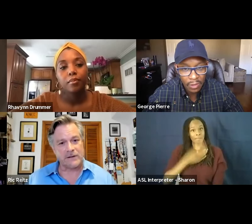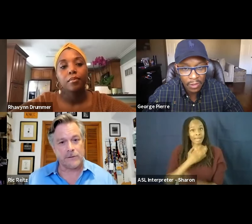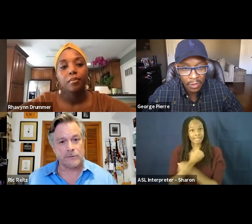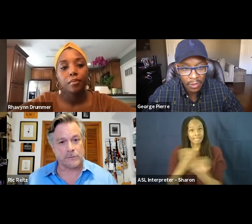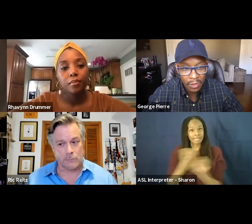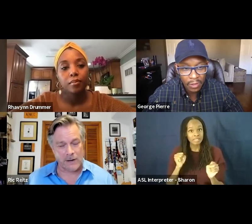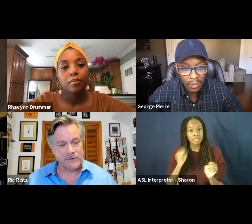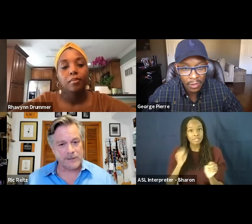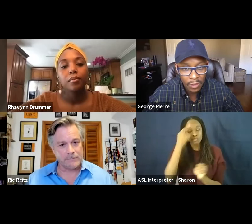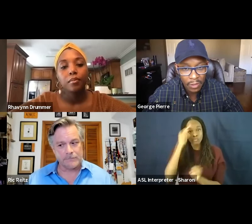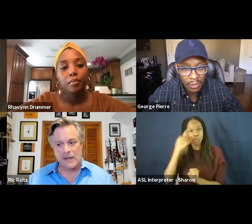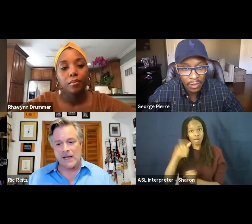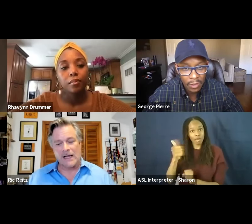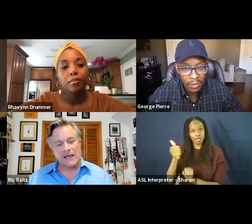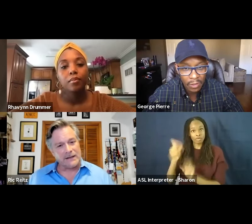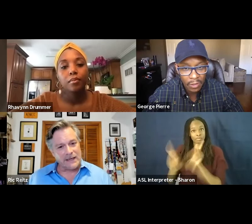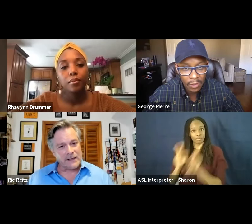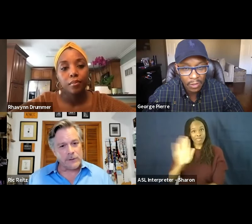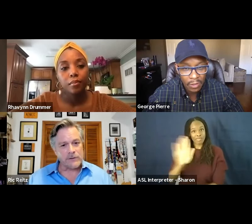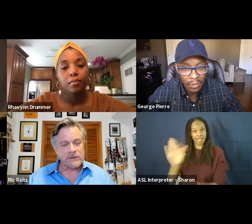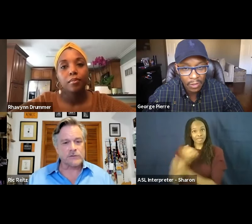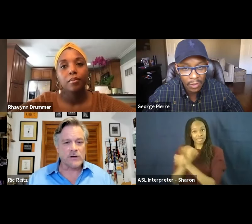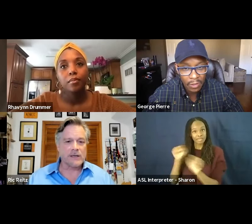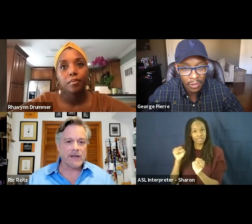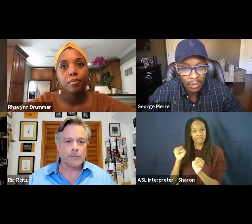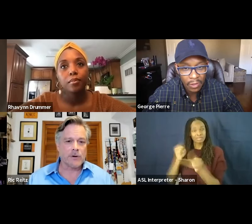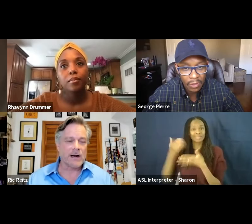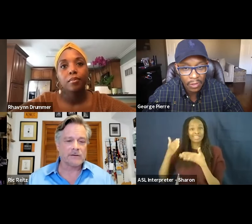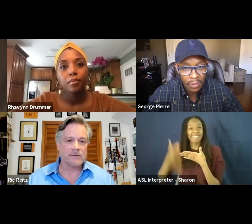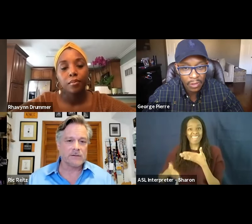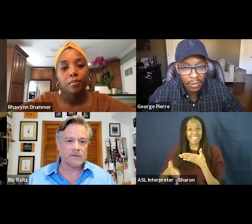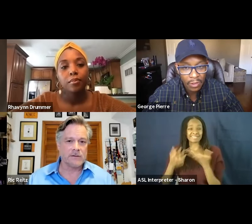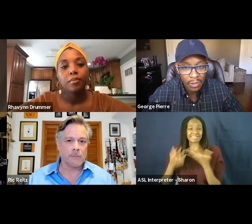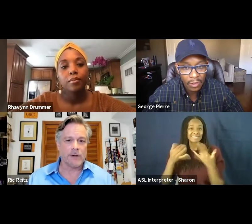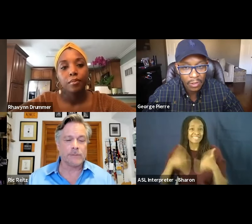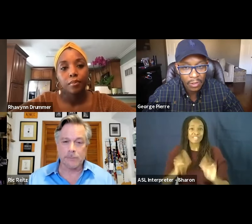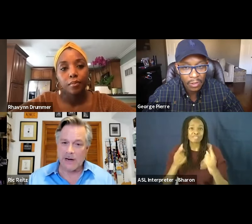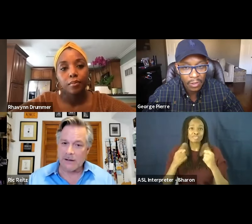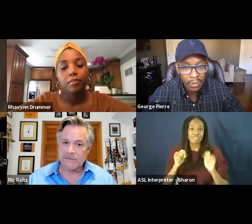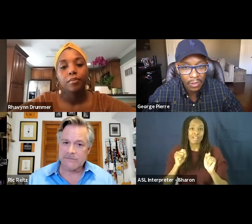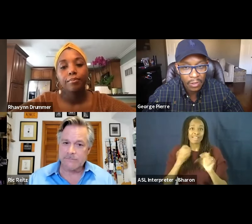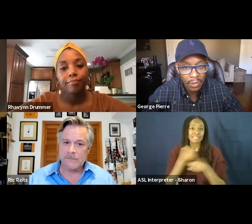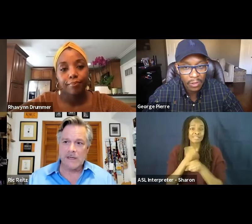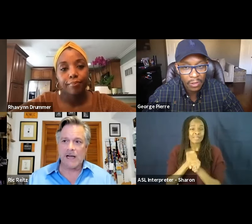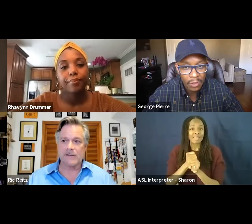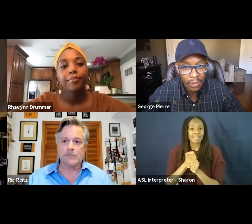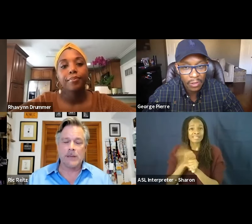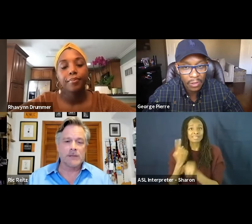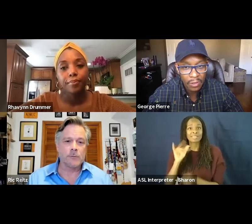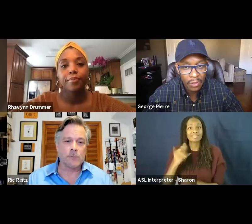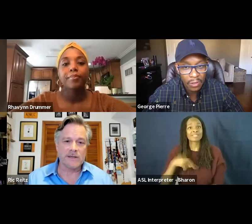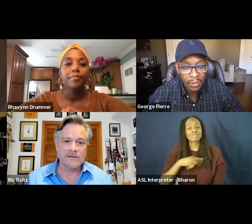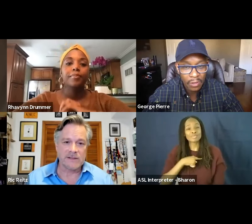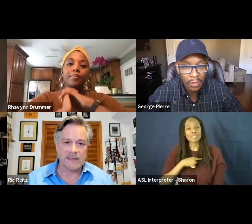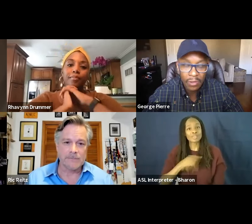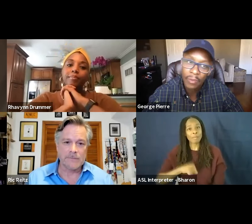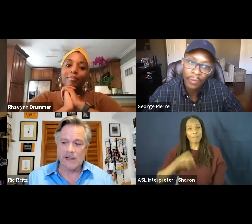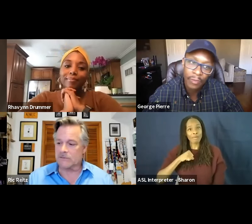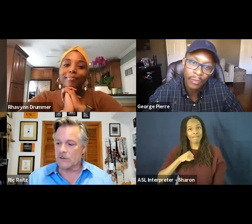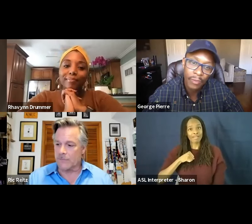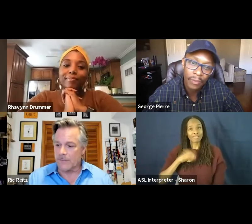safety of those around me. And in the end, we were still trying to make a product that we could be proud of and that the public would want to